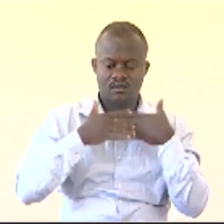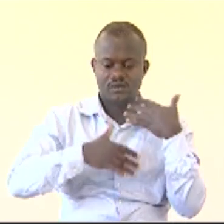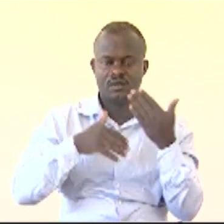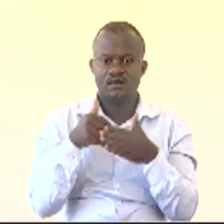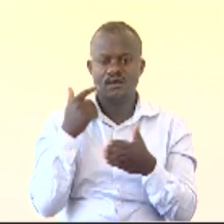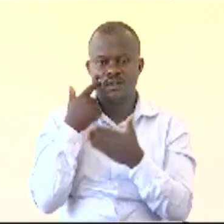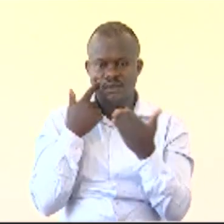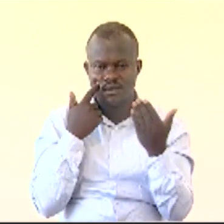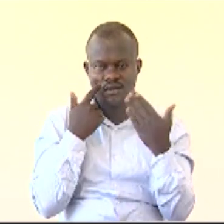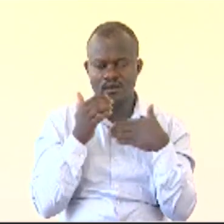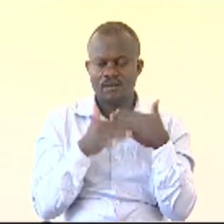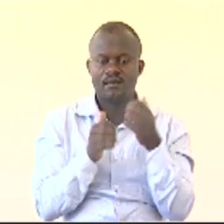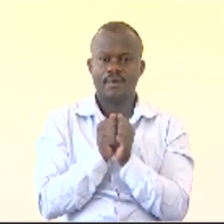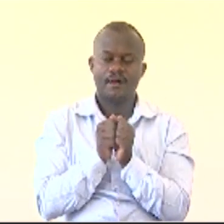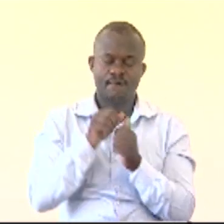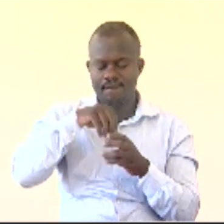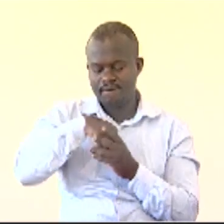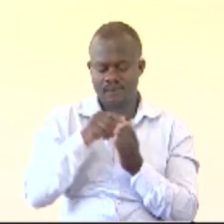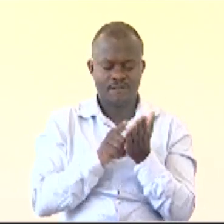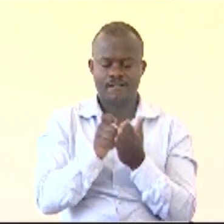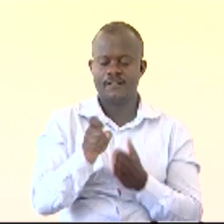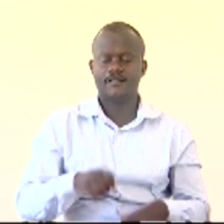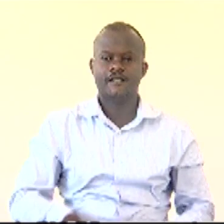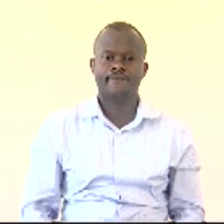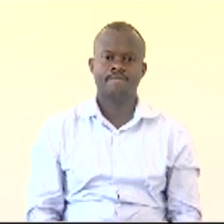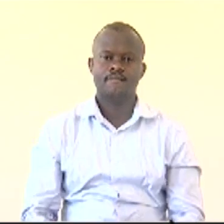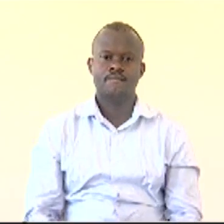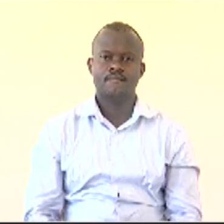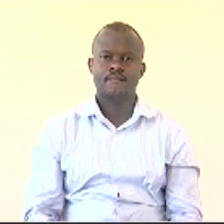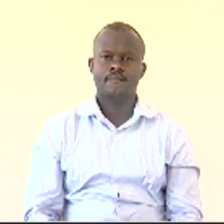the blood contains the virus.